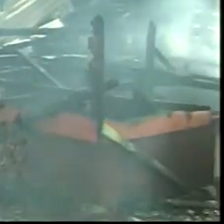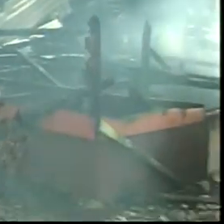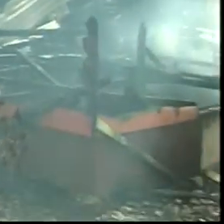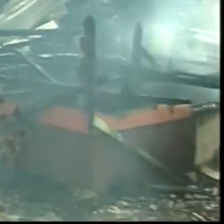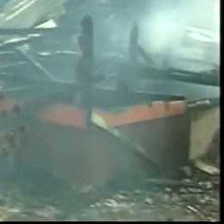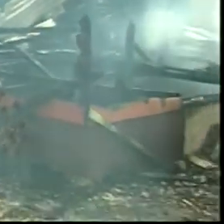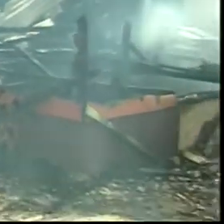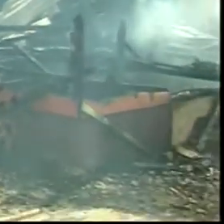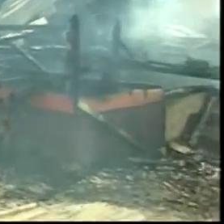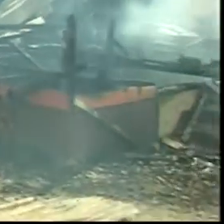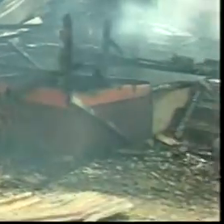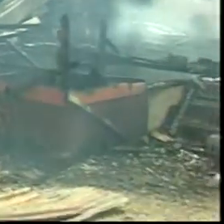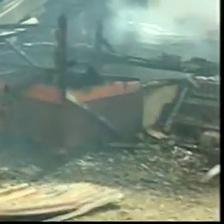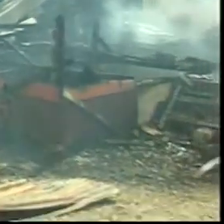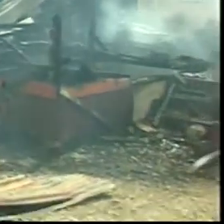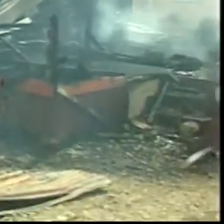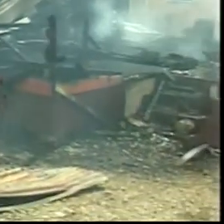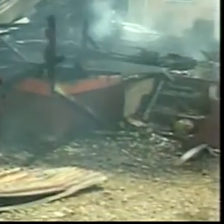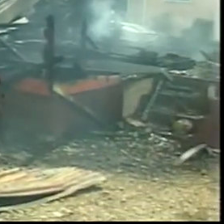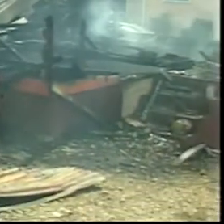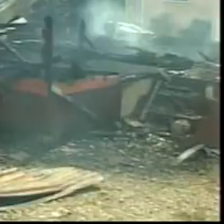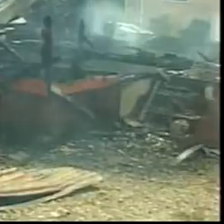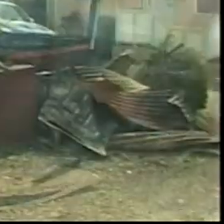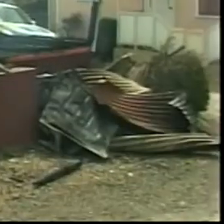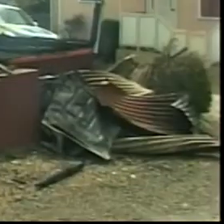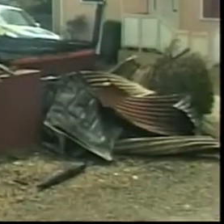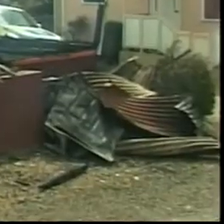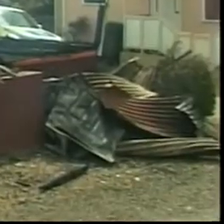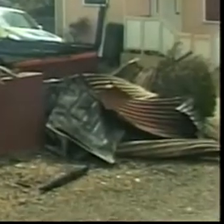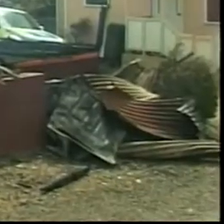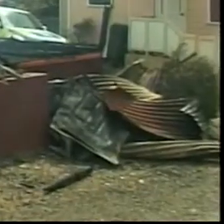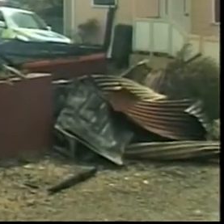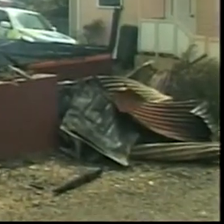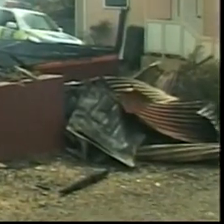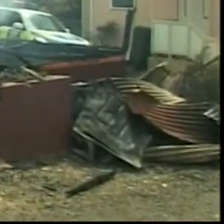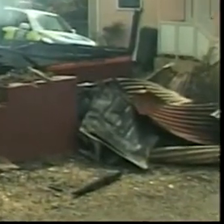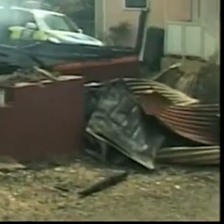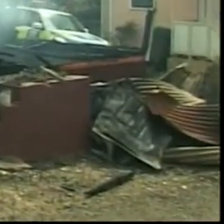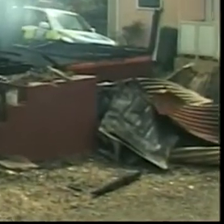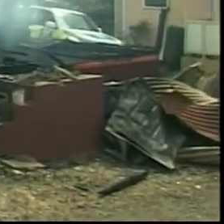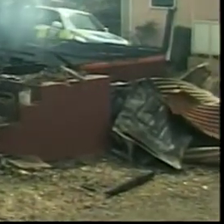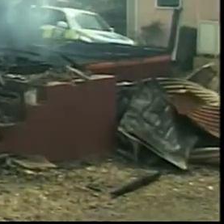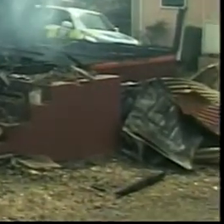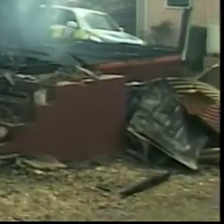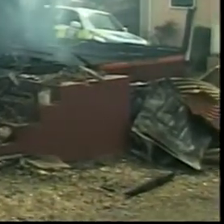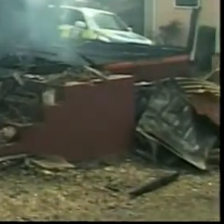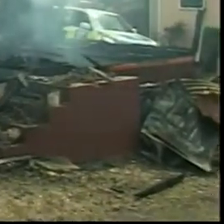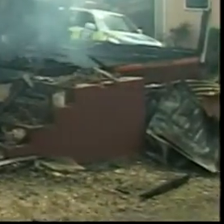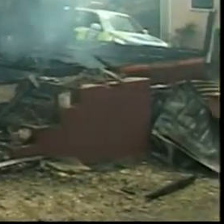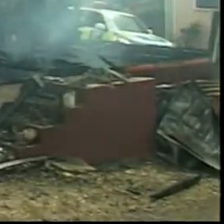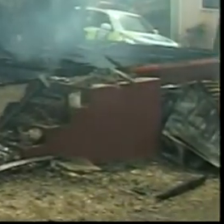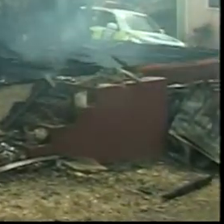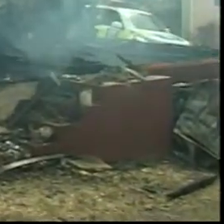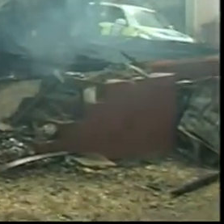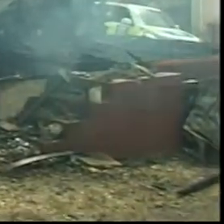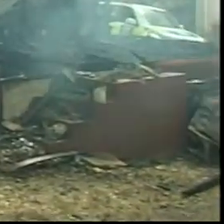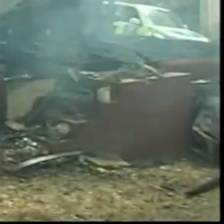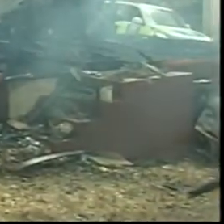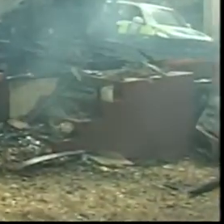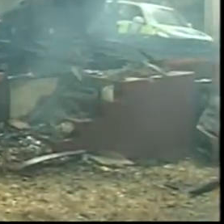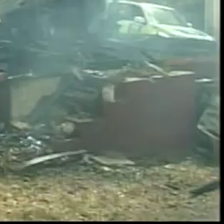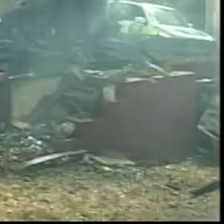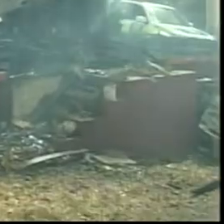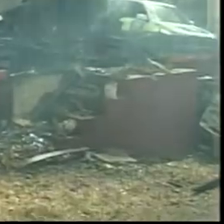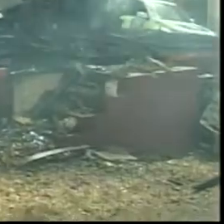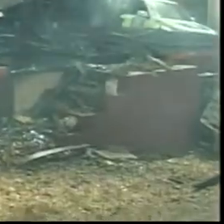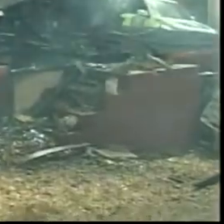this house, occupied by Alison Lowe and her 3 children, was gutted. The smoldering remains of wood and mangled galvanized